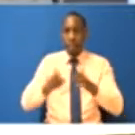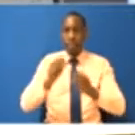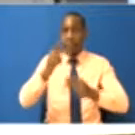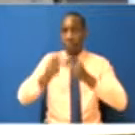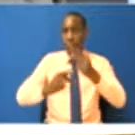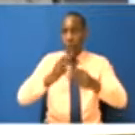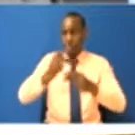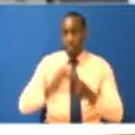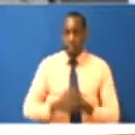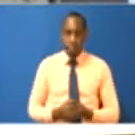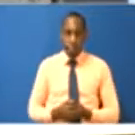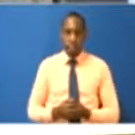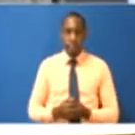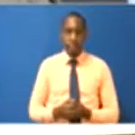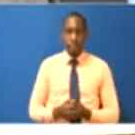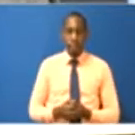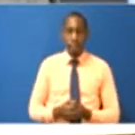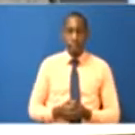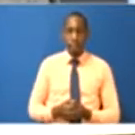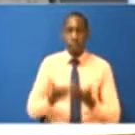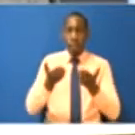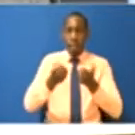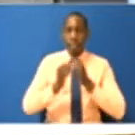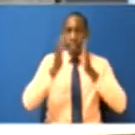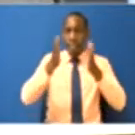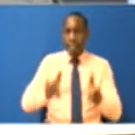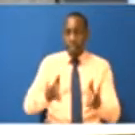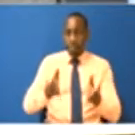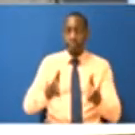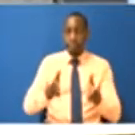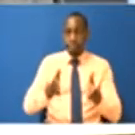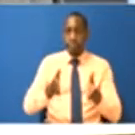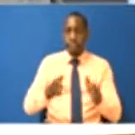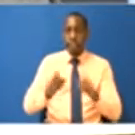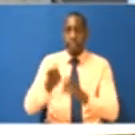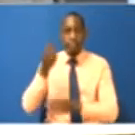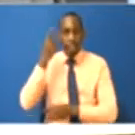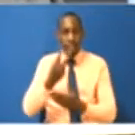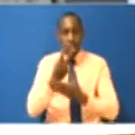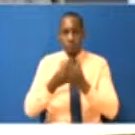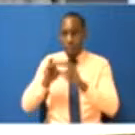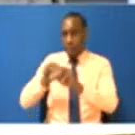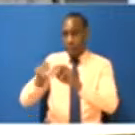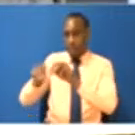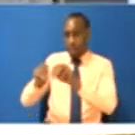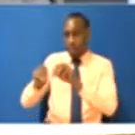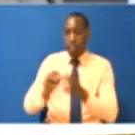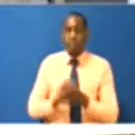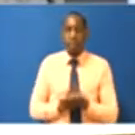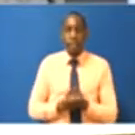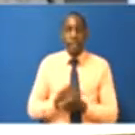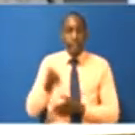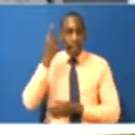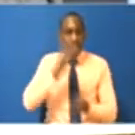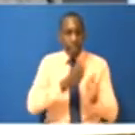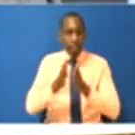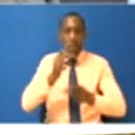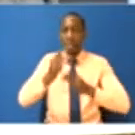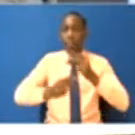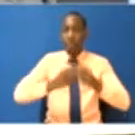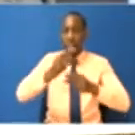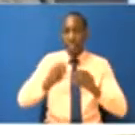processes another thing we need a leader who who understands both management and and and planning